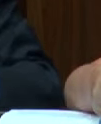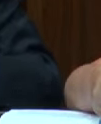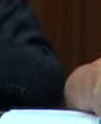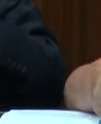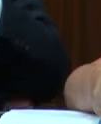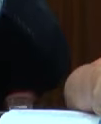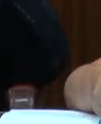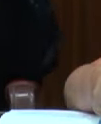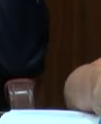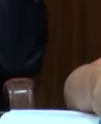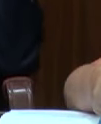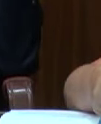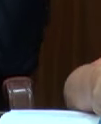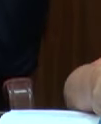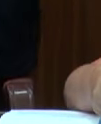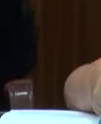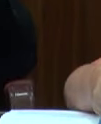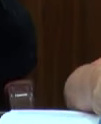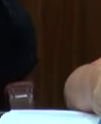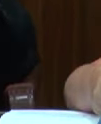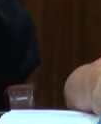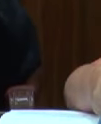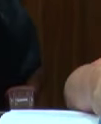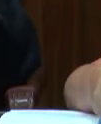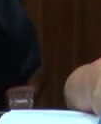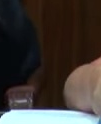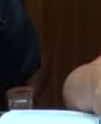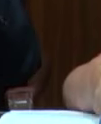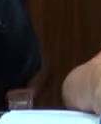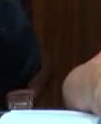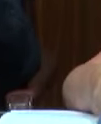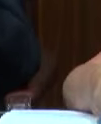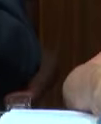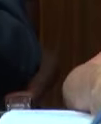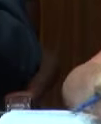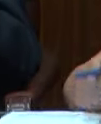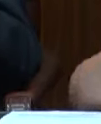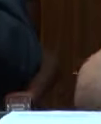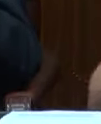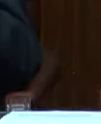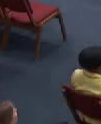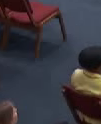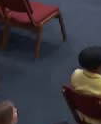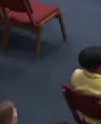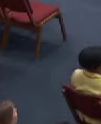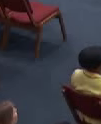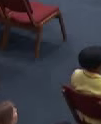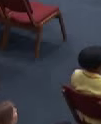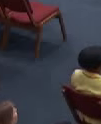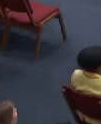from July 1st, 2017 to June 30th, 2018, to declare an emergency.